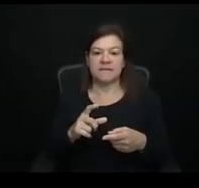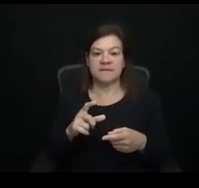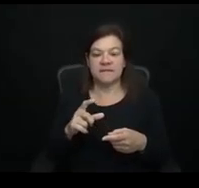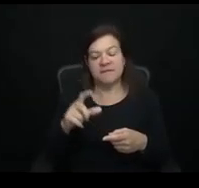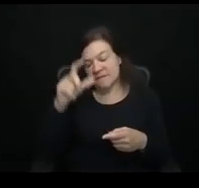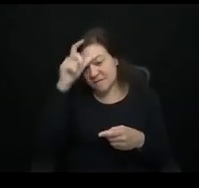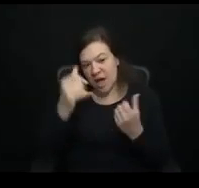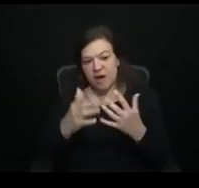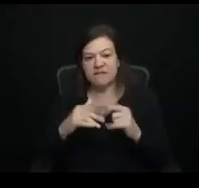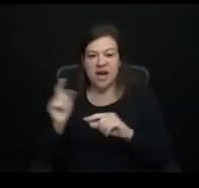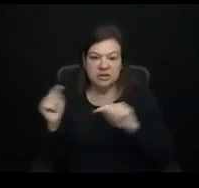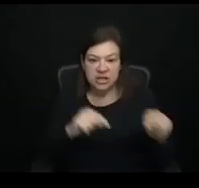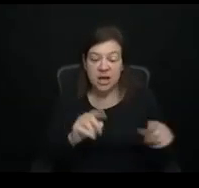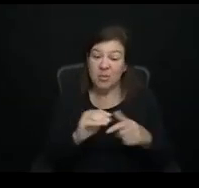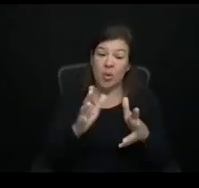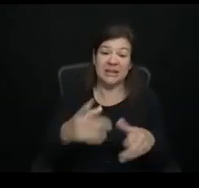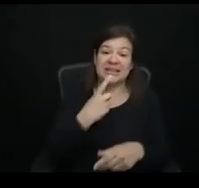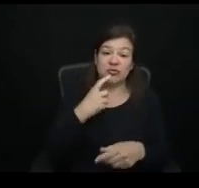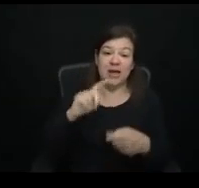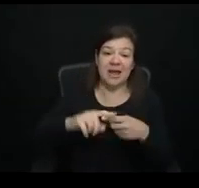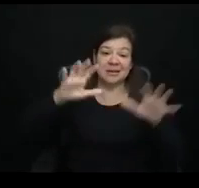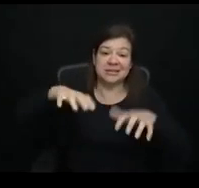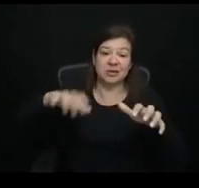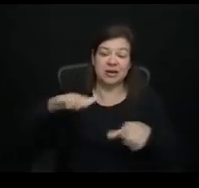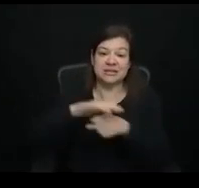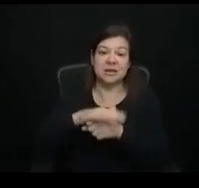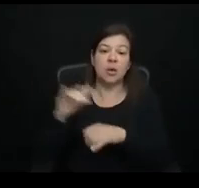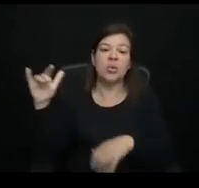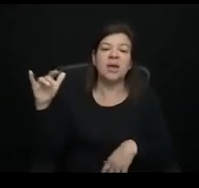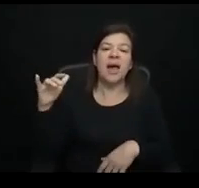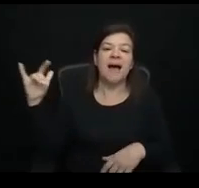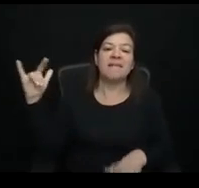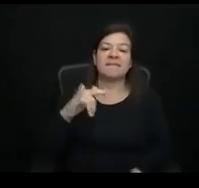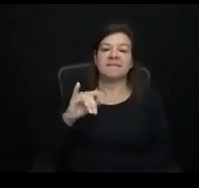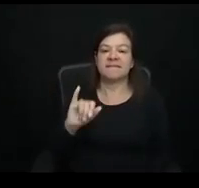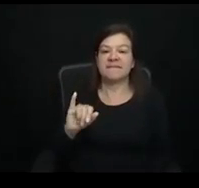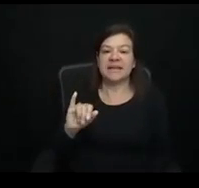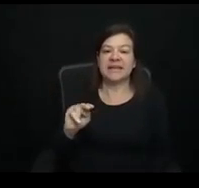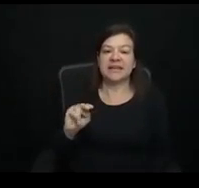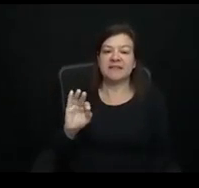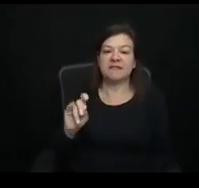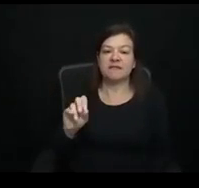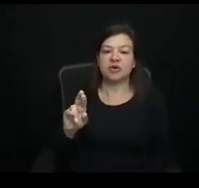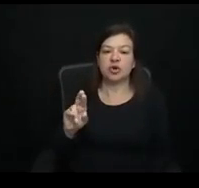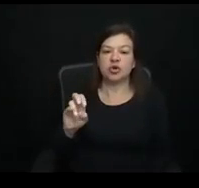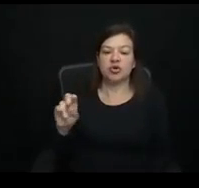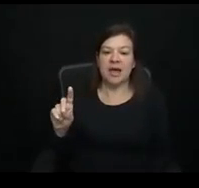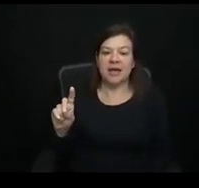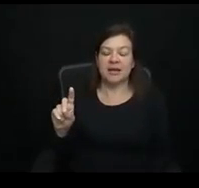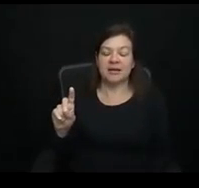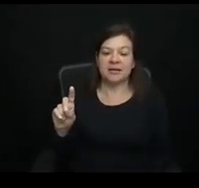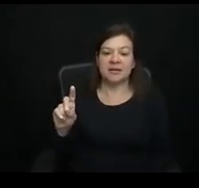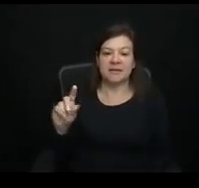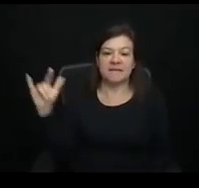rains enough that we don't find any more smoke. We fly infrared flights. If the infrared shows that there's no heat source left there